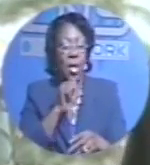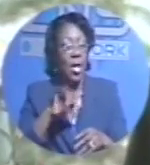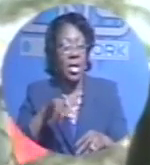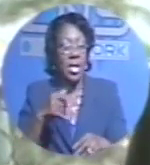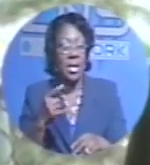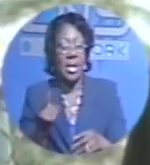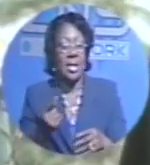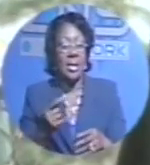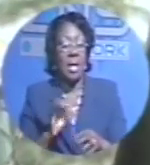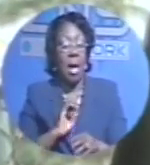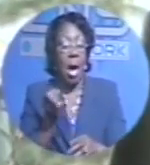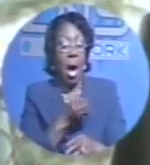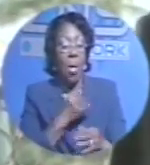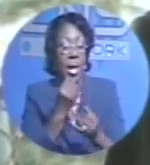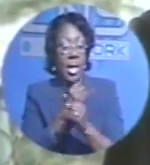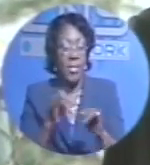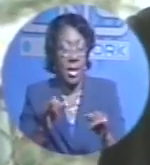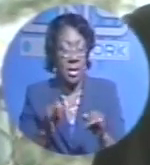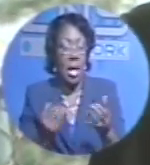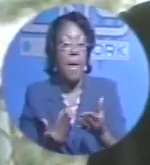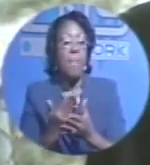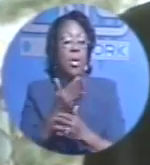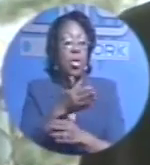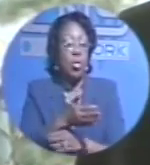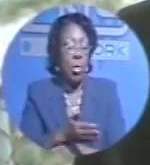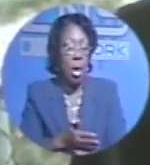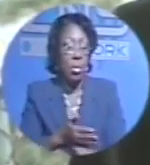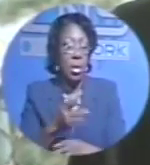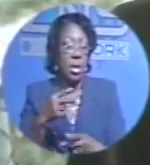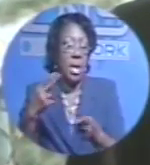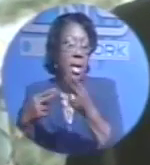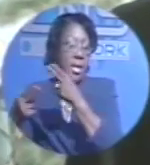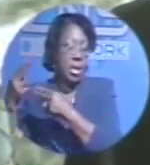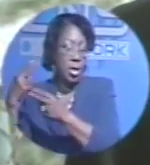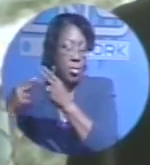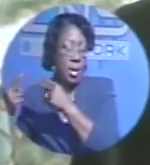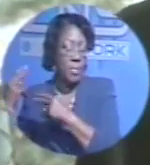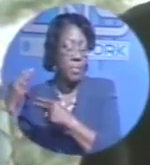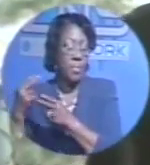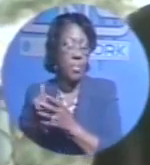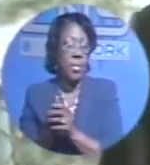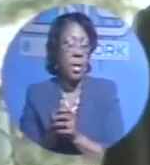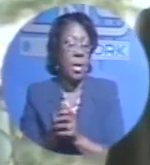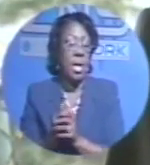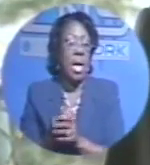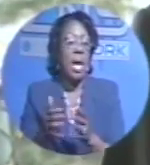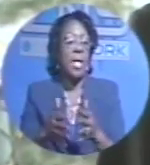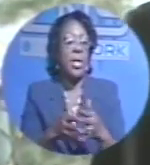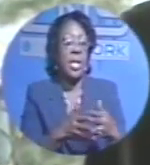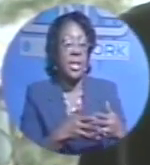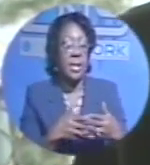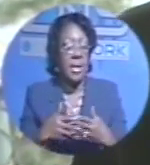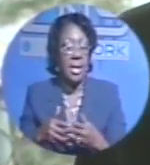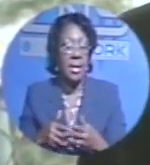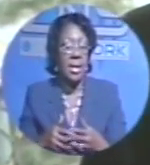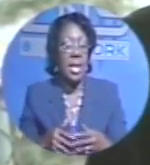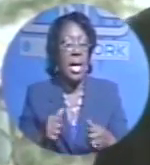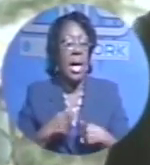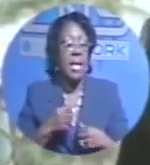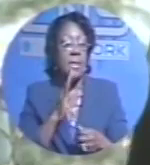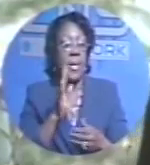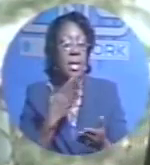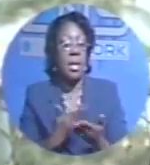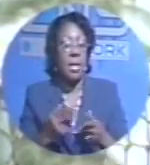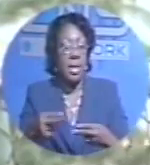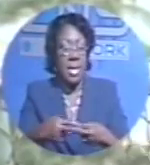our own independence, but throughout the colonial era. And the United States has been a good